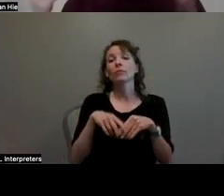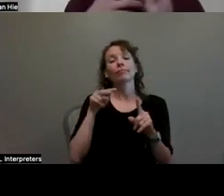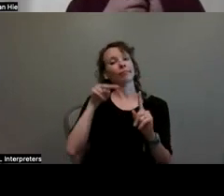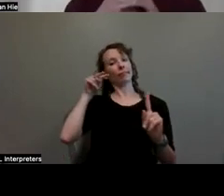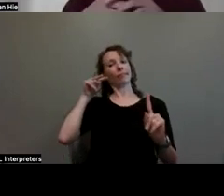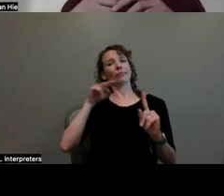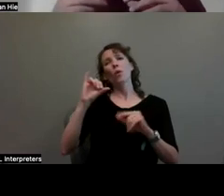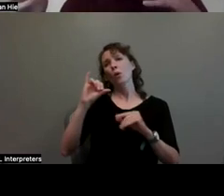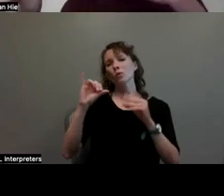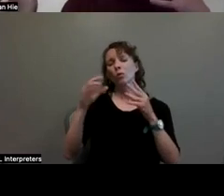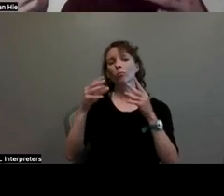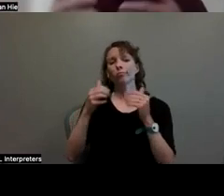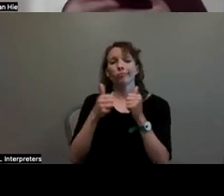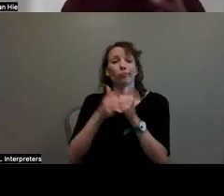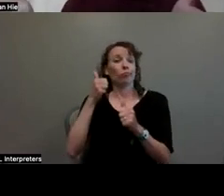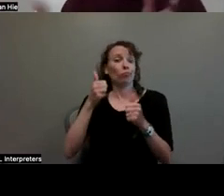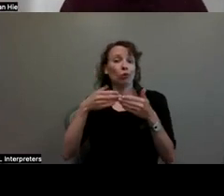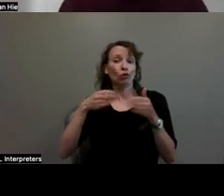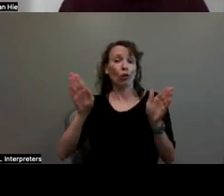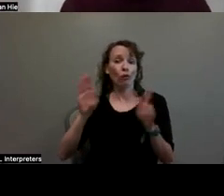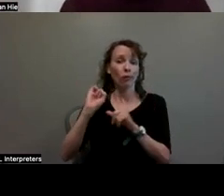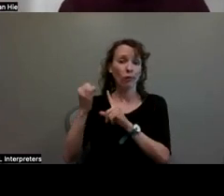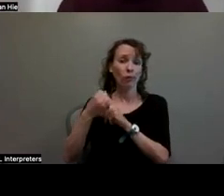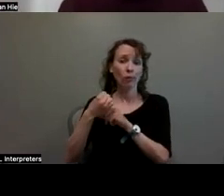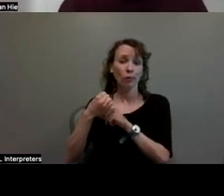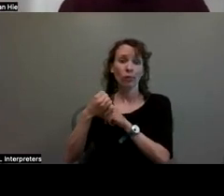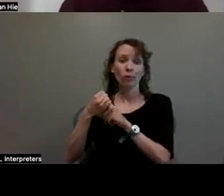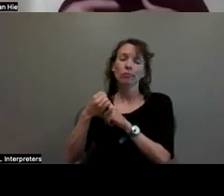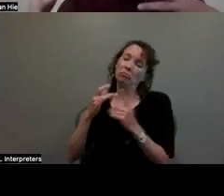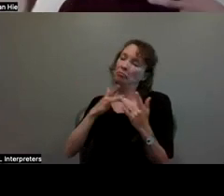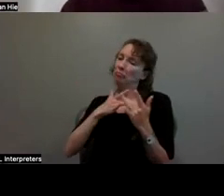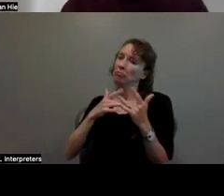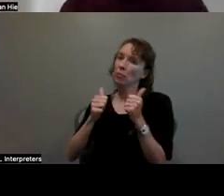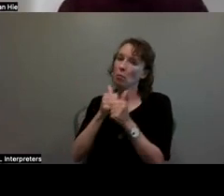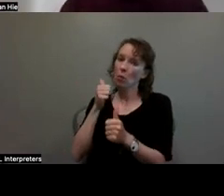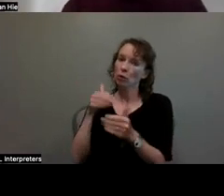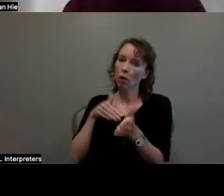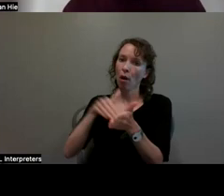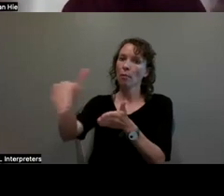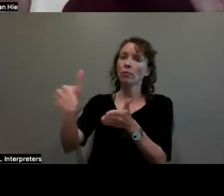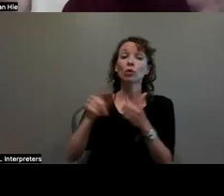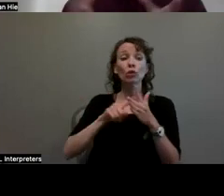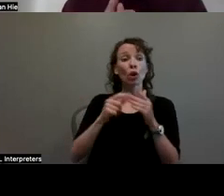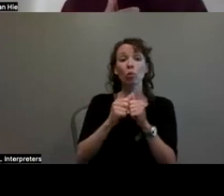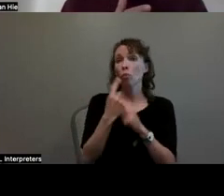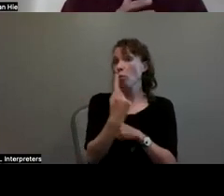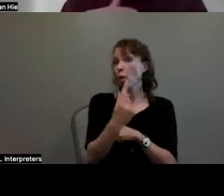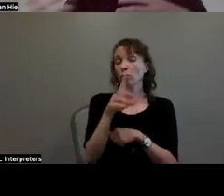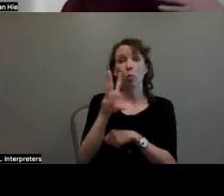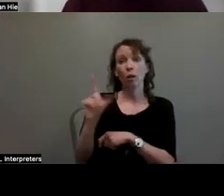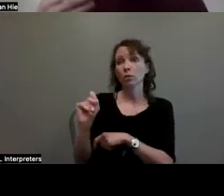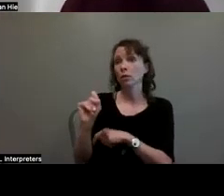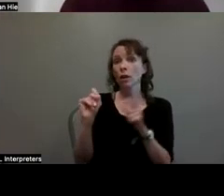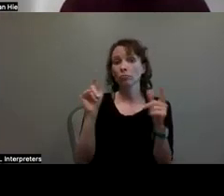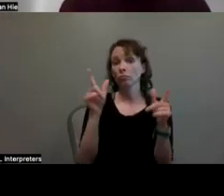general setting, which is also probably the most common, you just start off with a single wild type sequence, and you